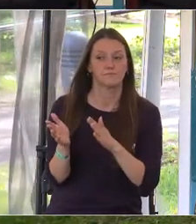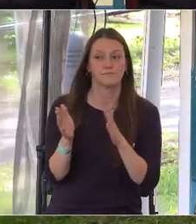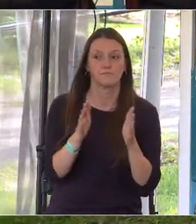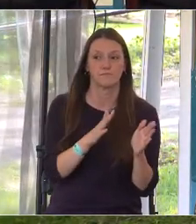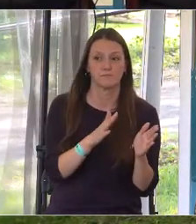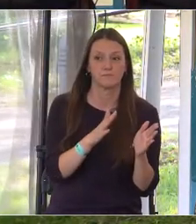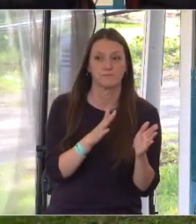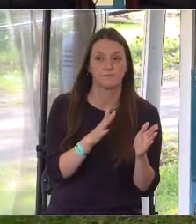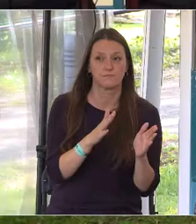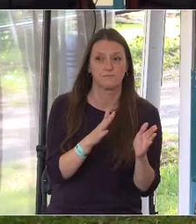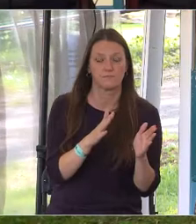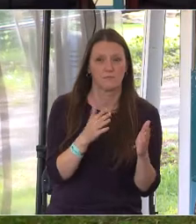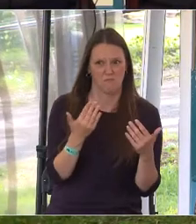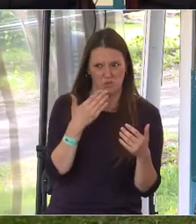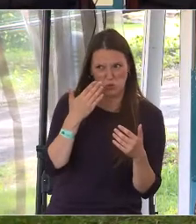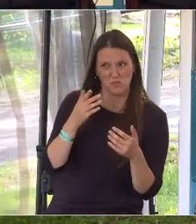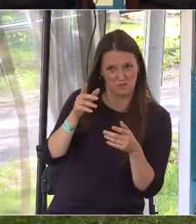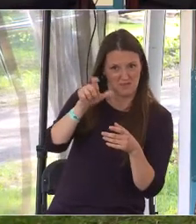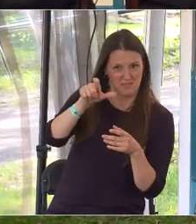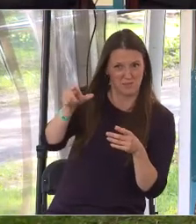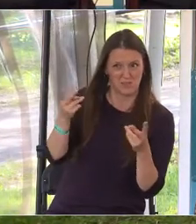right now. Are they bad people?